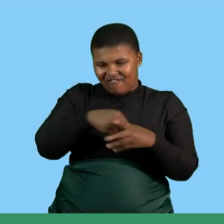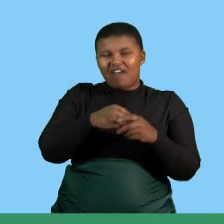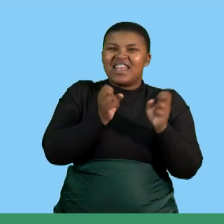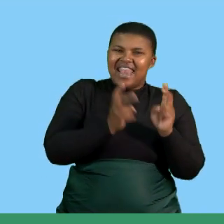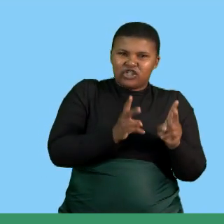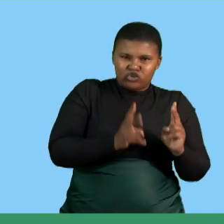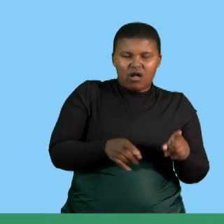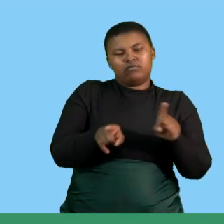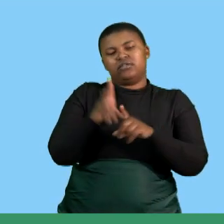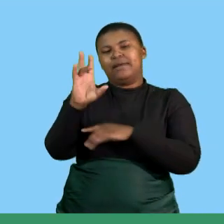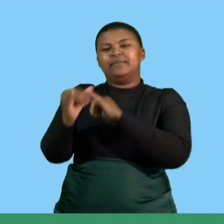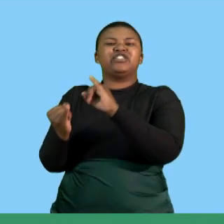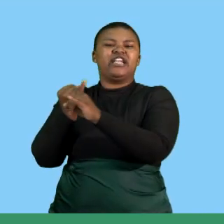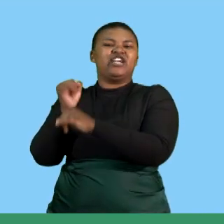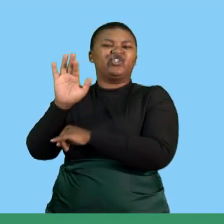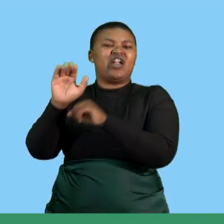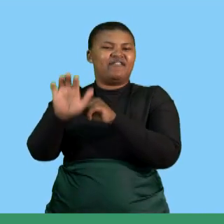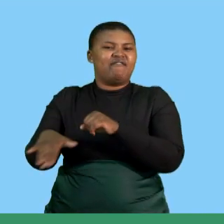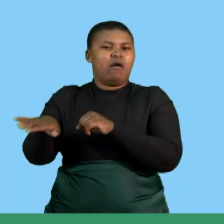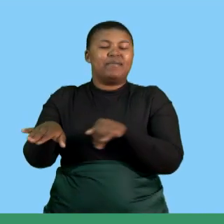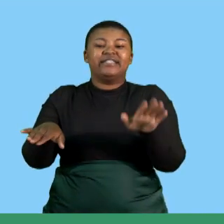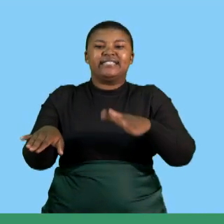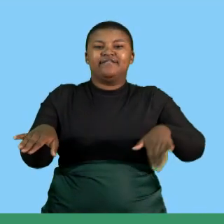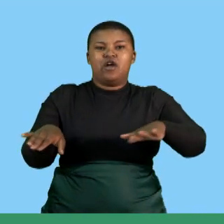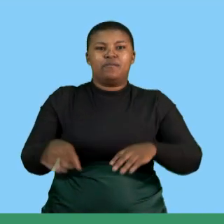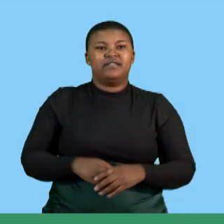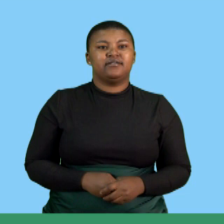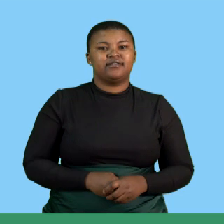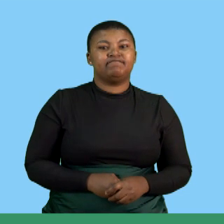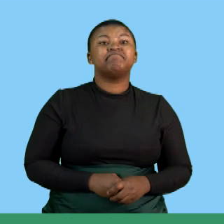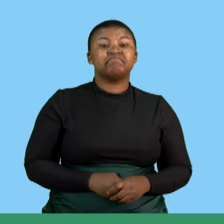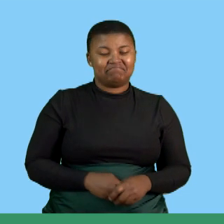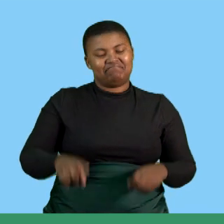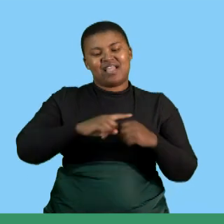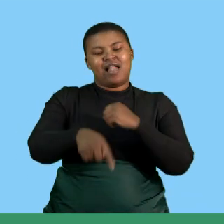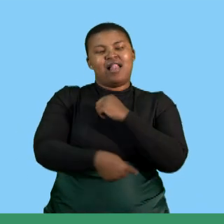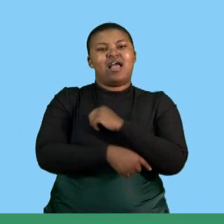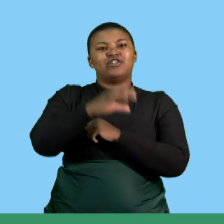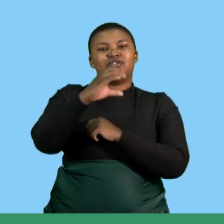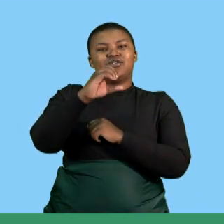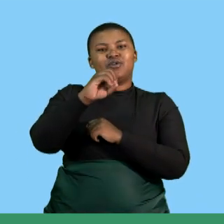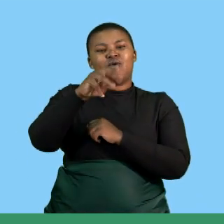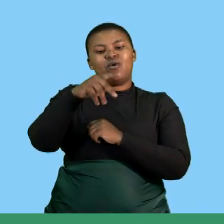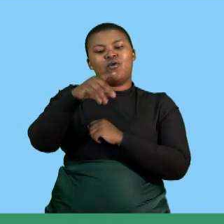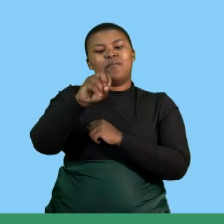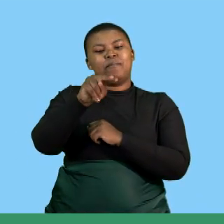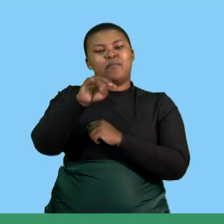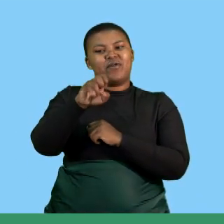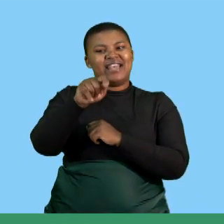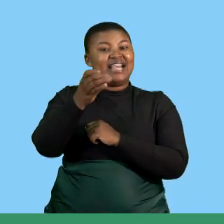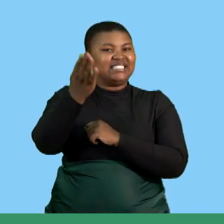environment. So that is then our final component of the macro environment. We have spoken about the